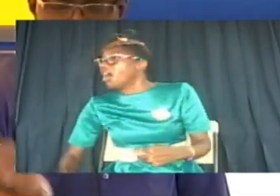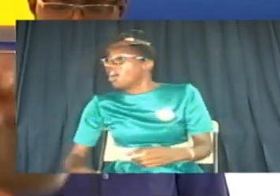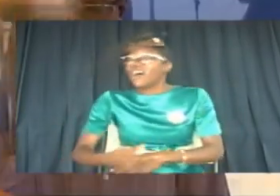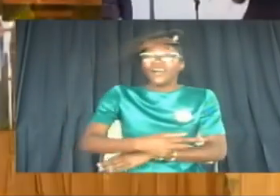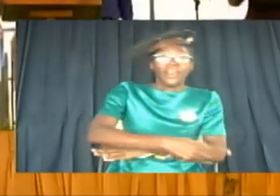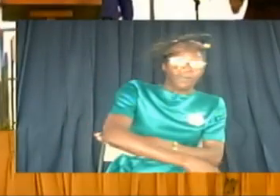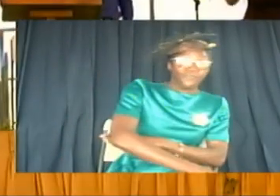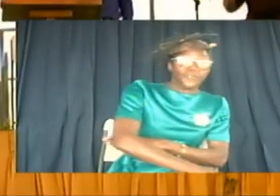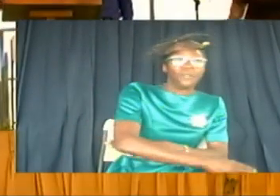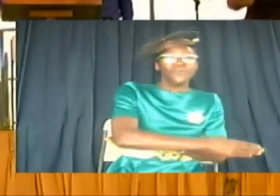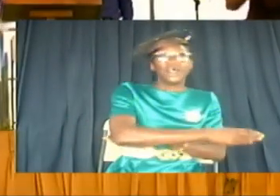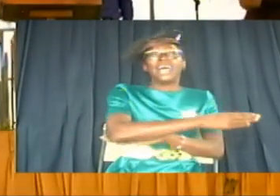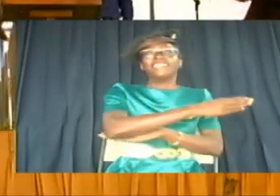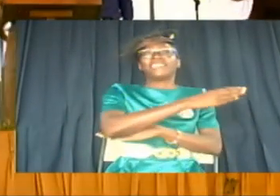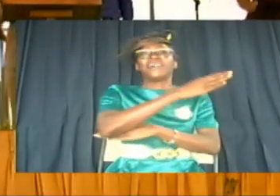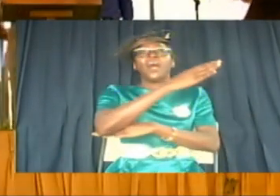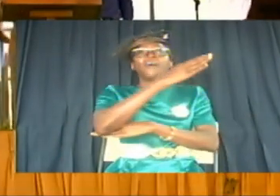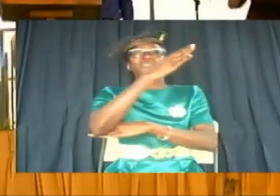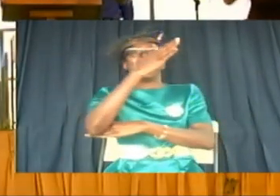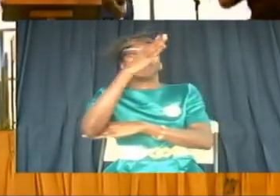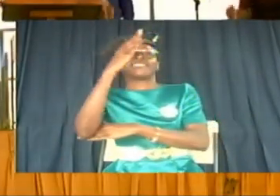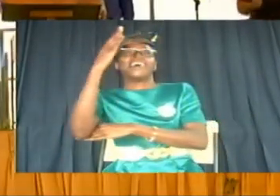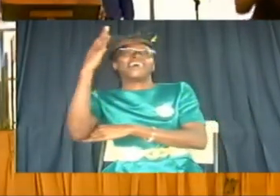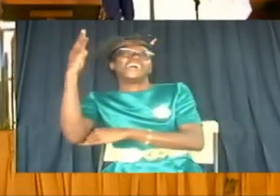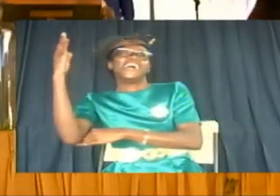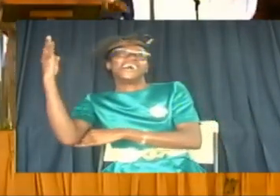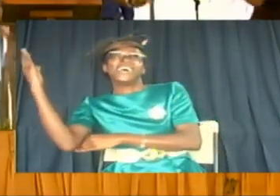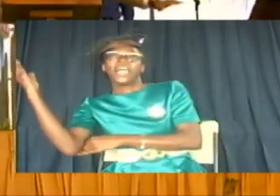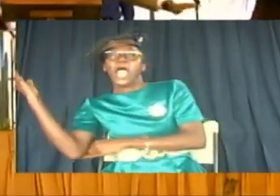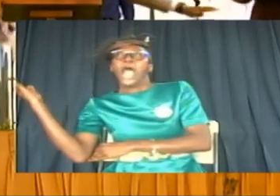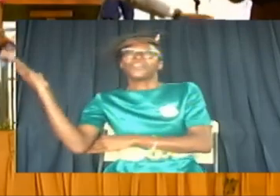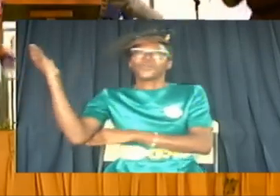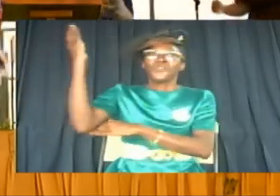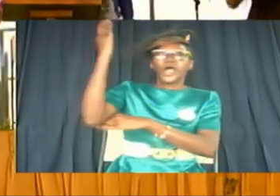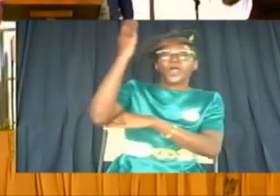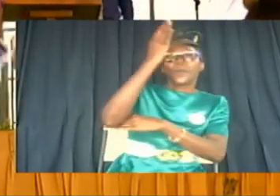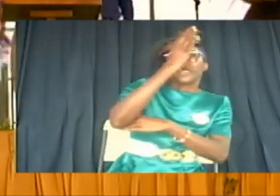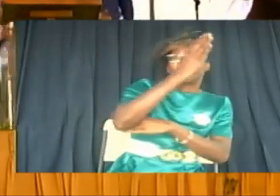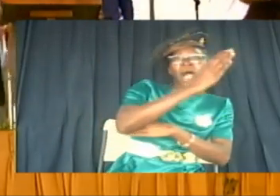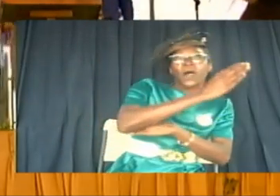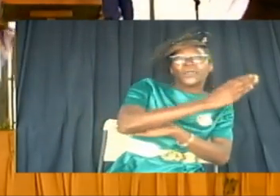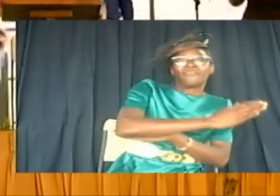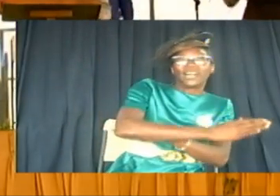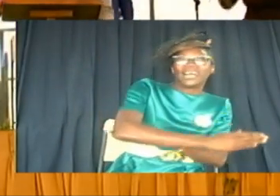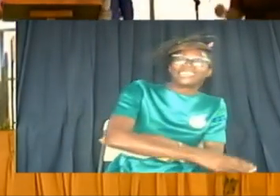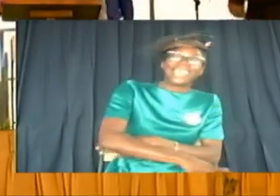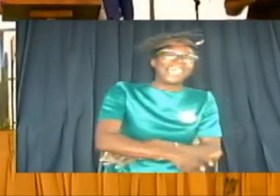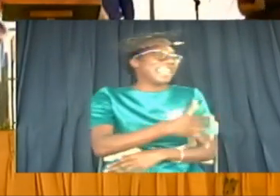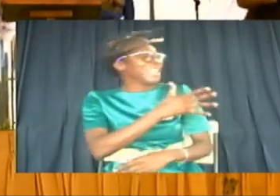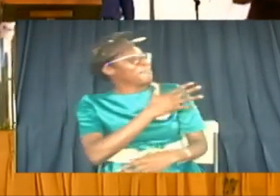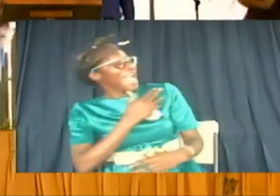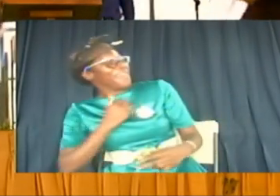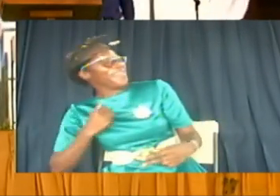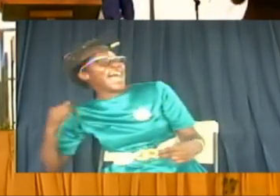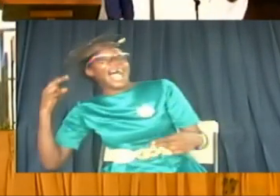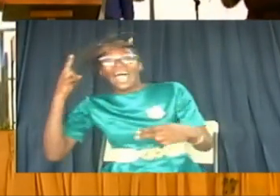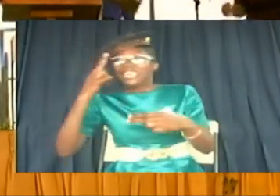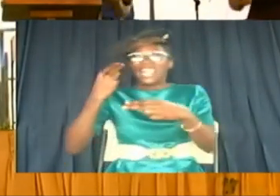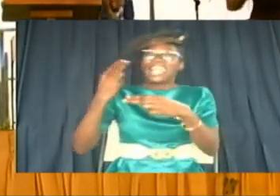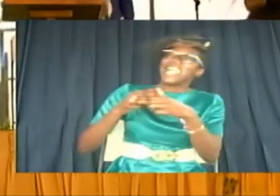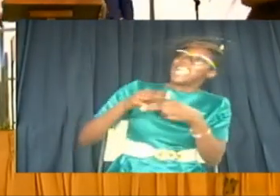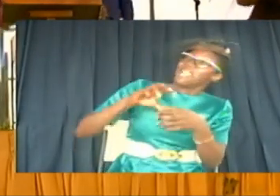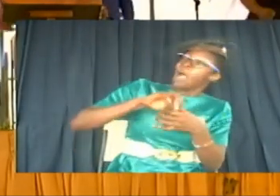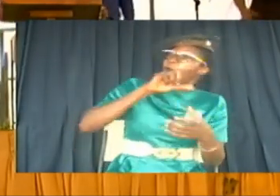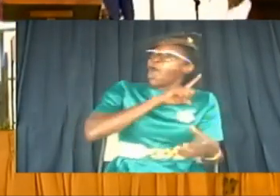Lord. From the rising. From the rising of the sun. And to the going down of the Lord's name. The name. The